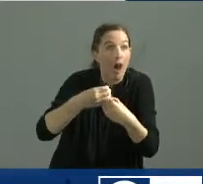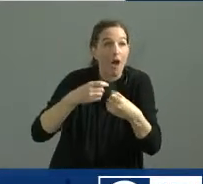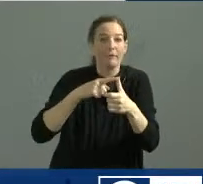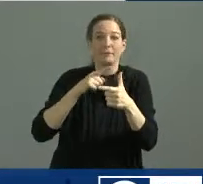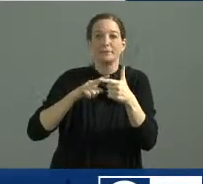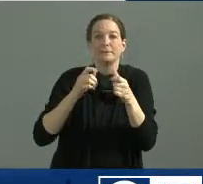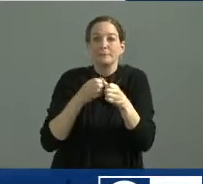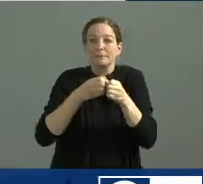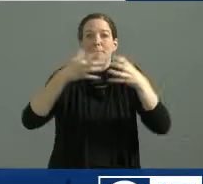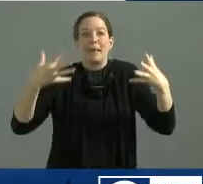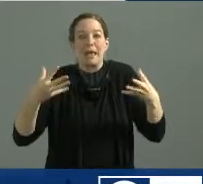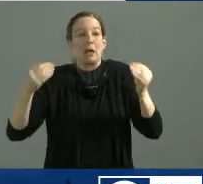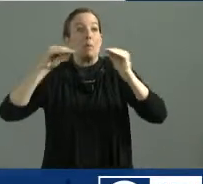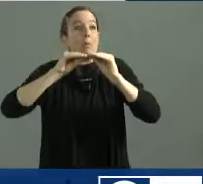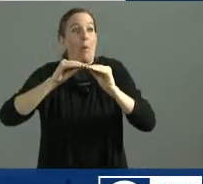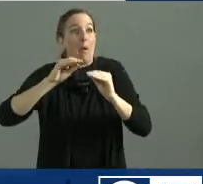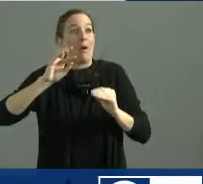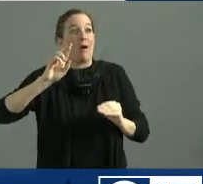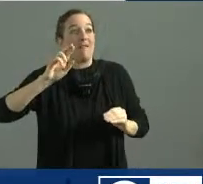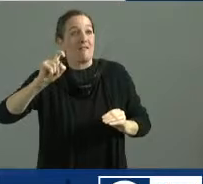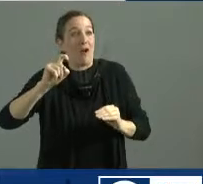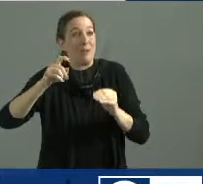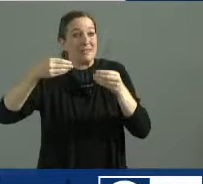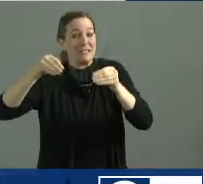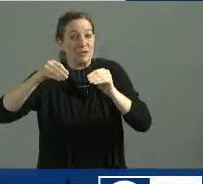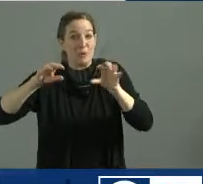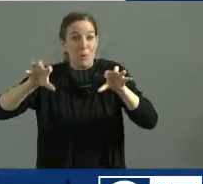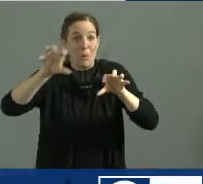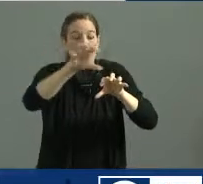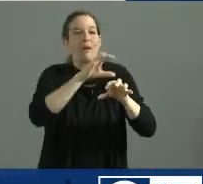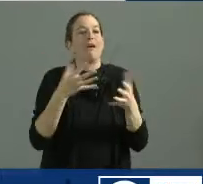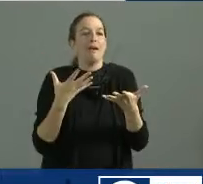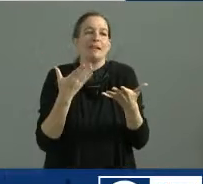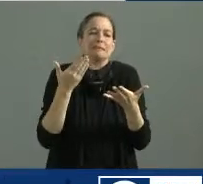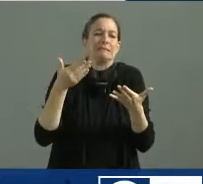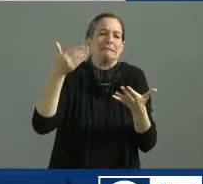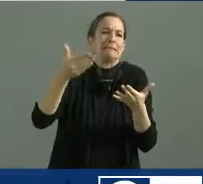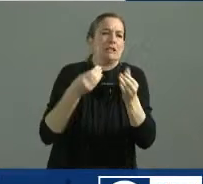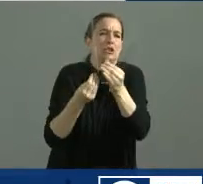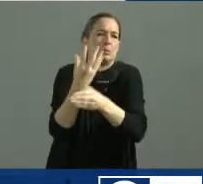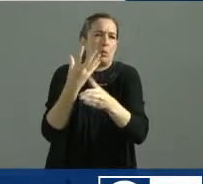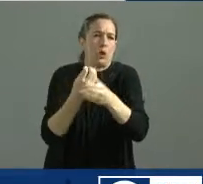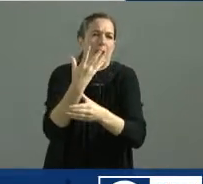we will have it in some of those retail pharmacies as well, more and more each week.